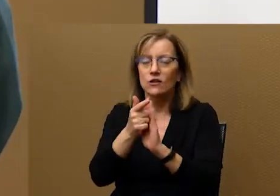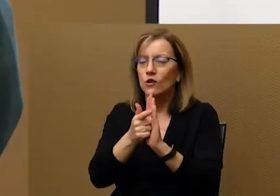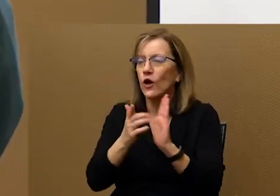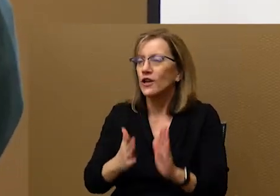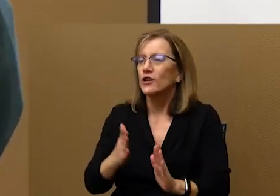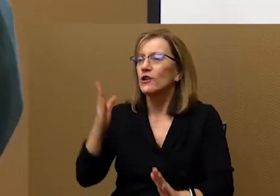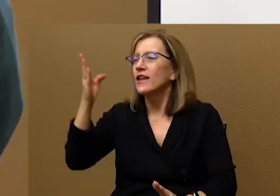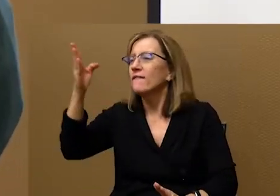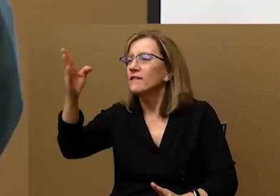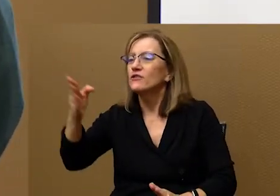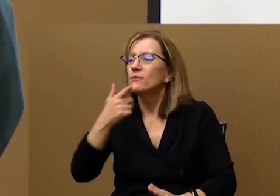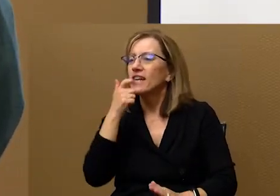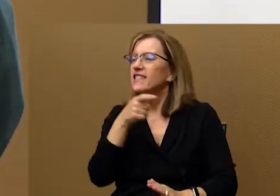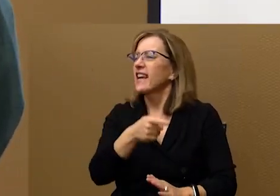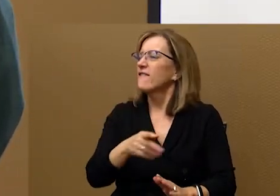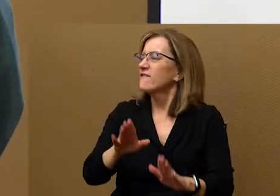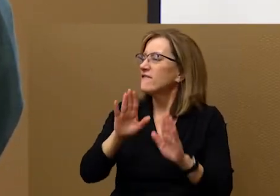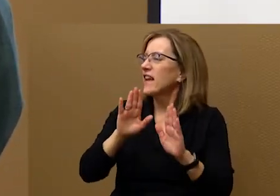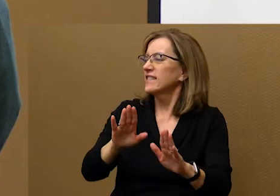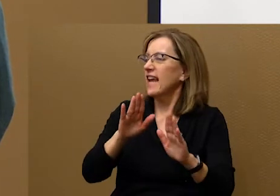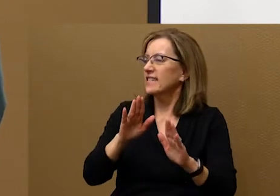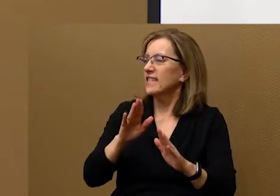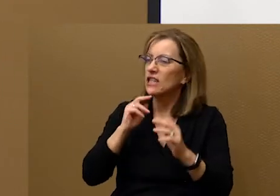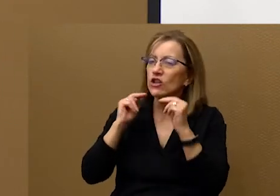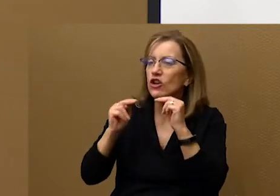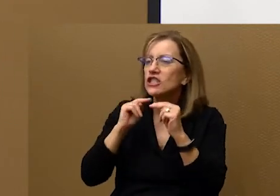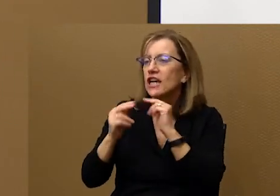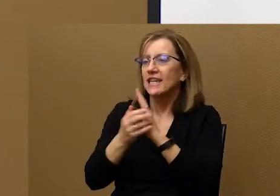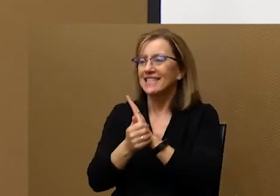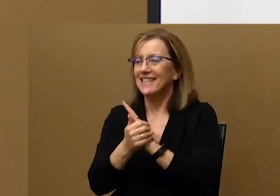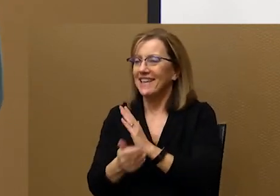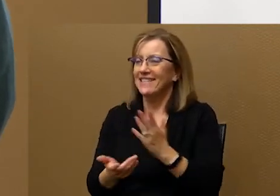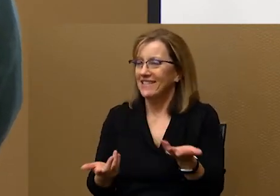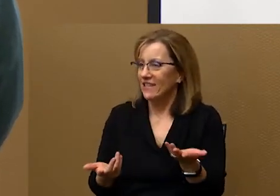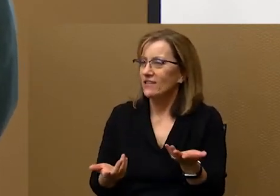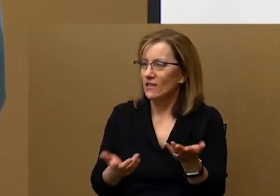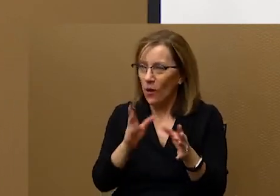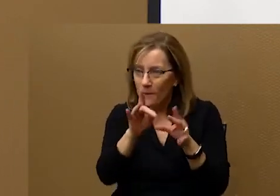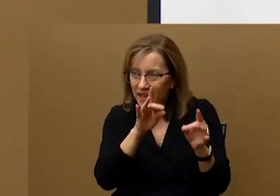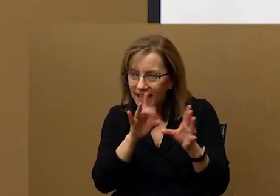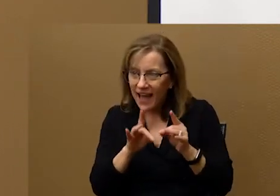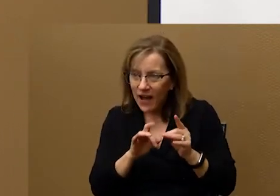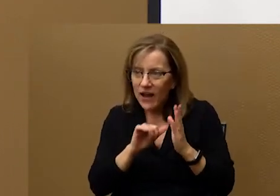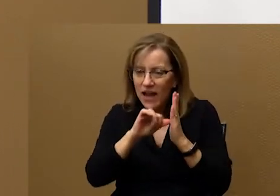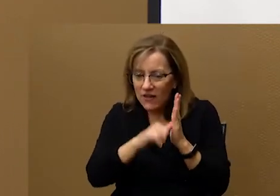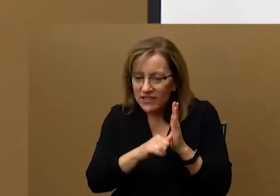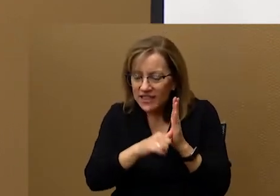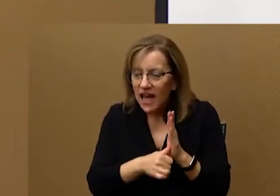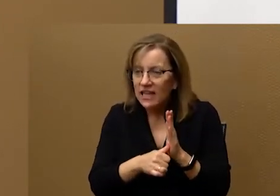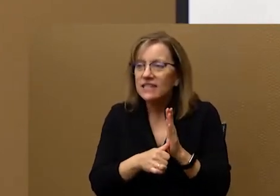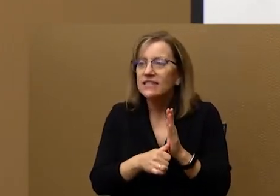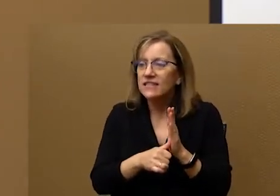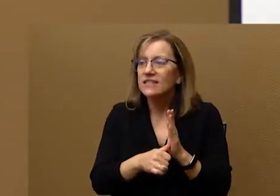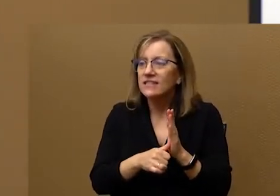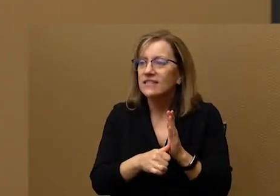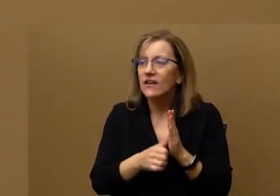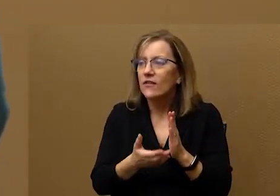negotiation skills. So picking out and highlighting those things and helping them use those